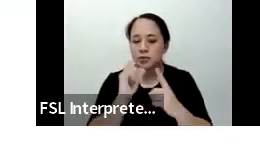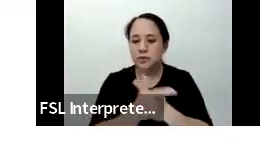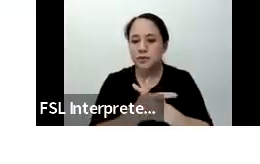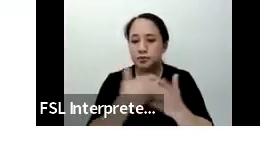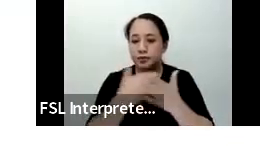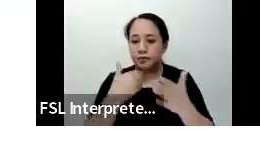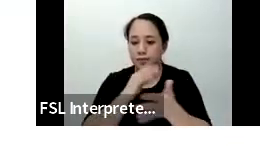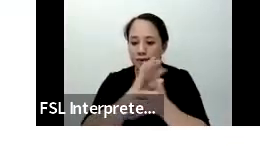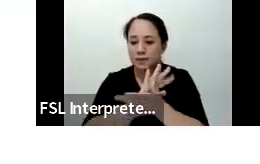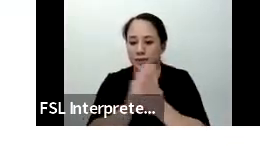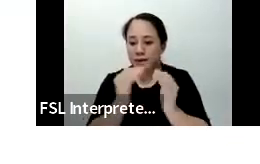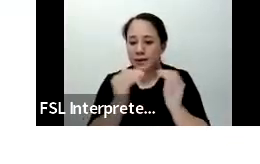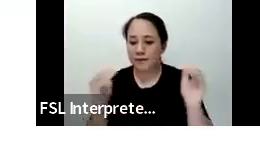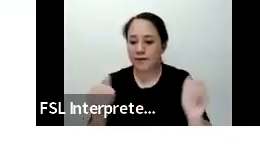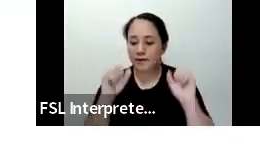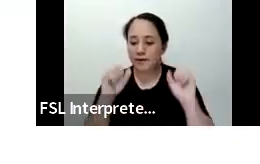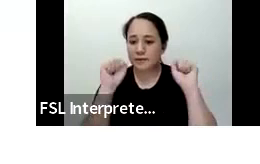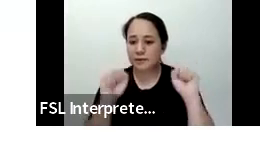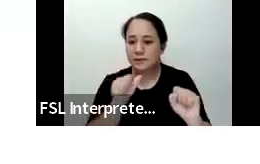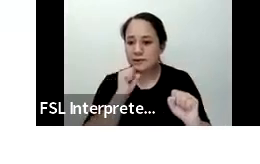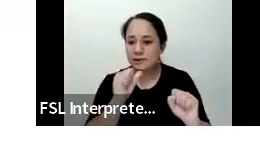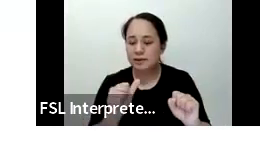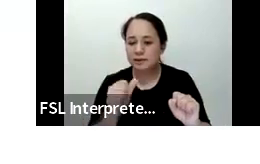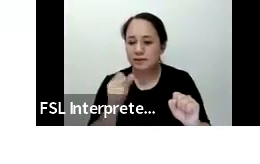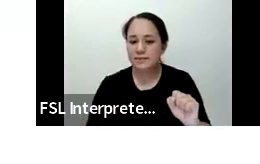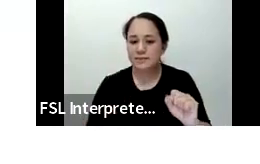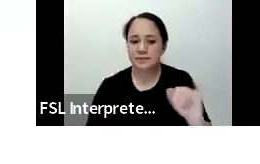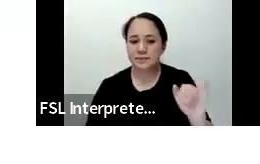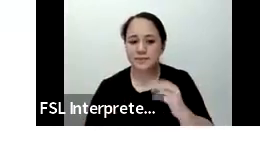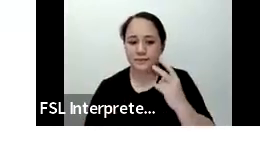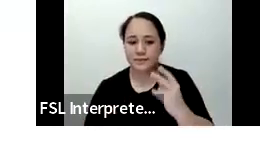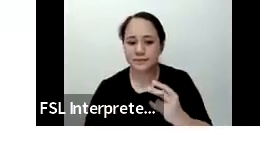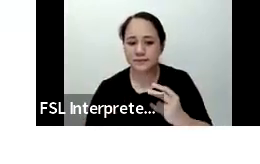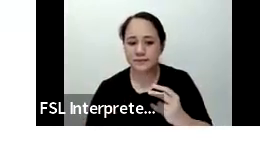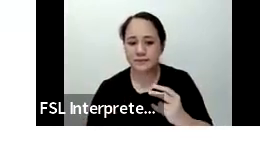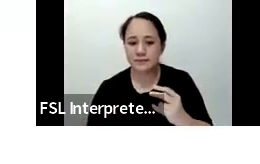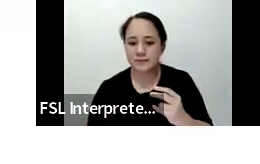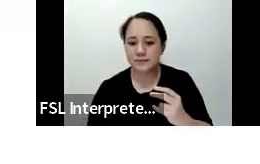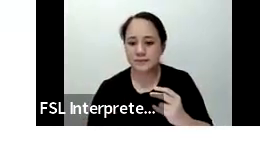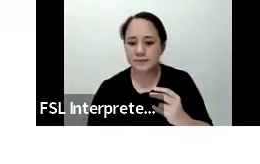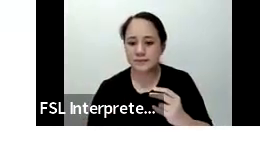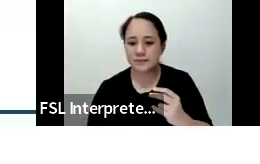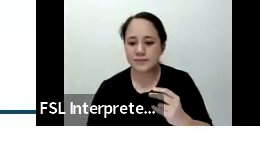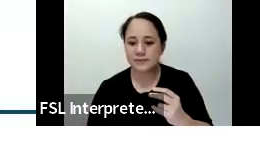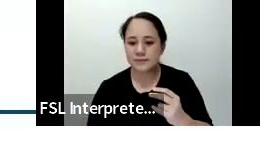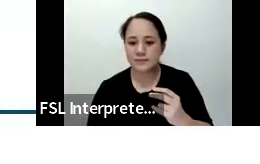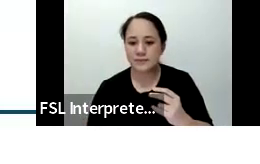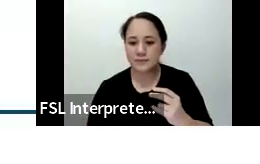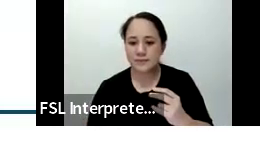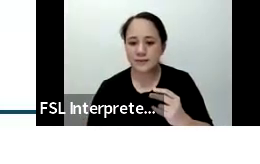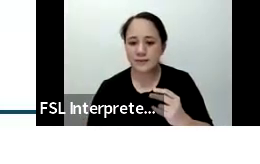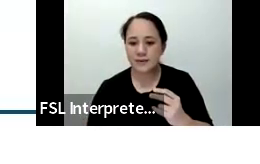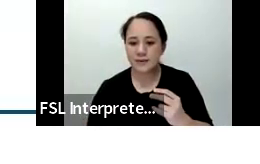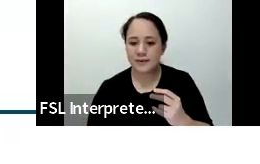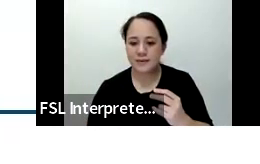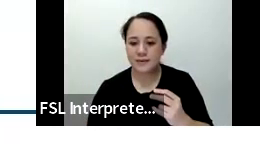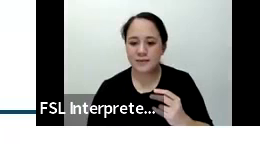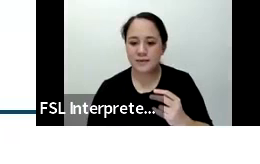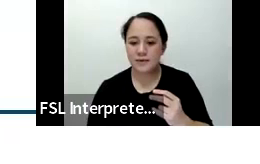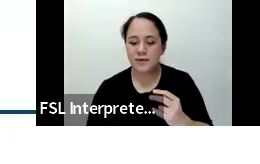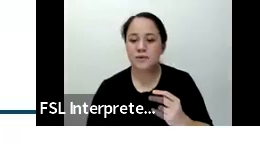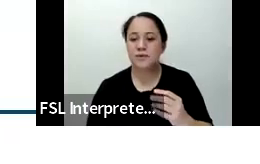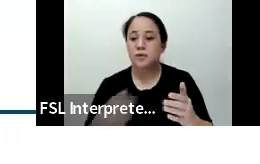levels, then this is not foreseen in the near future. Okay, so in